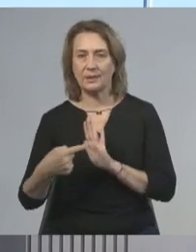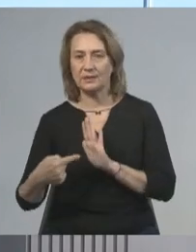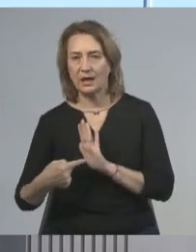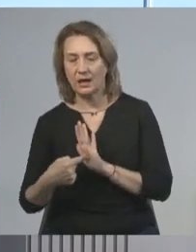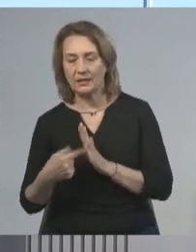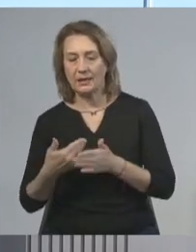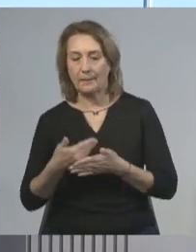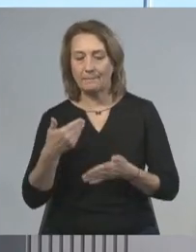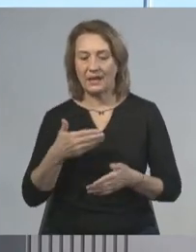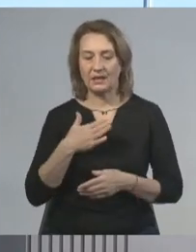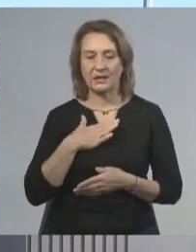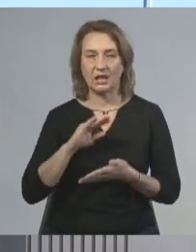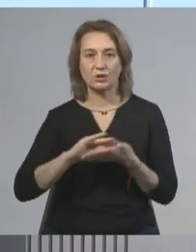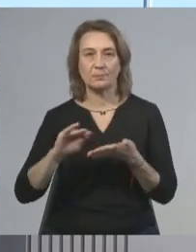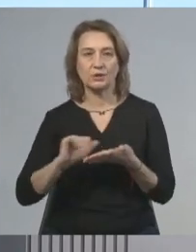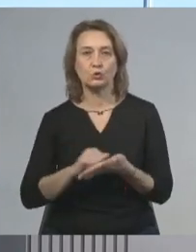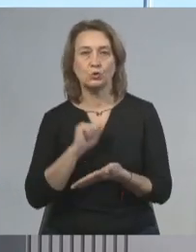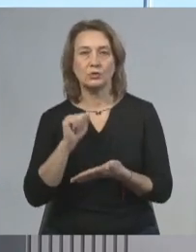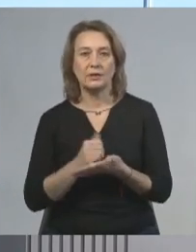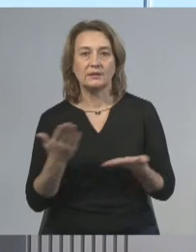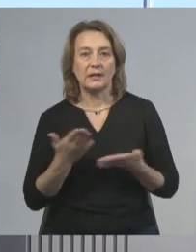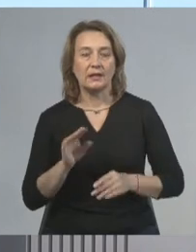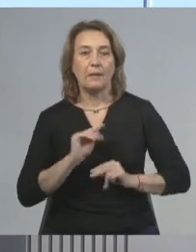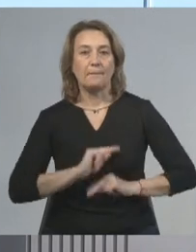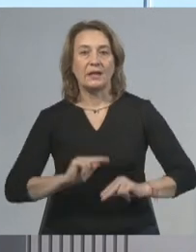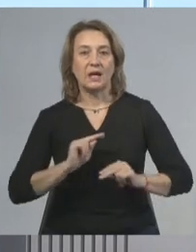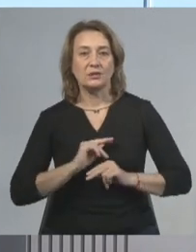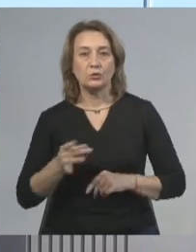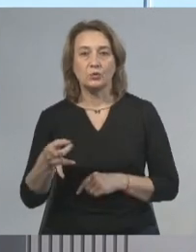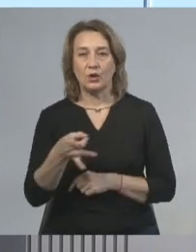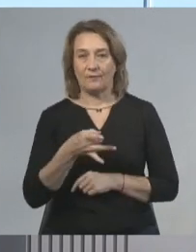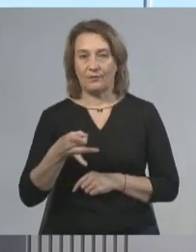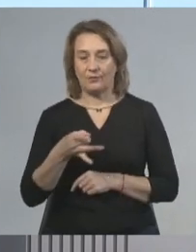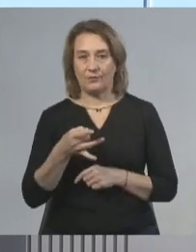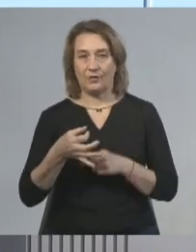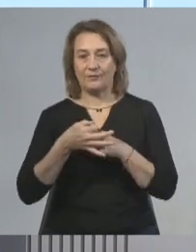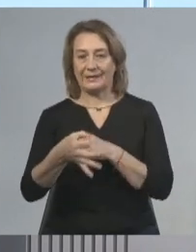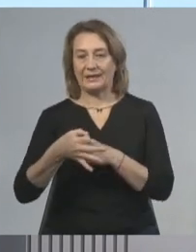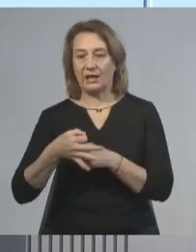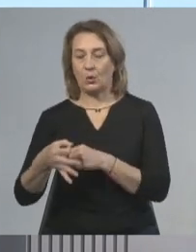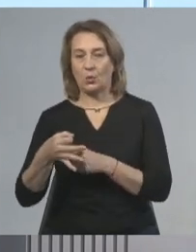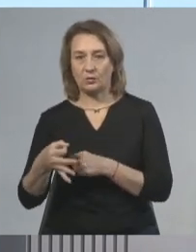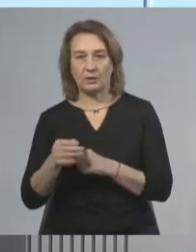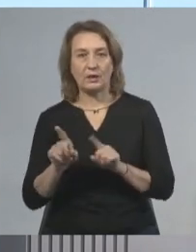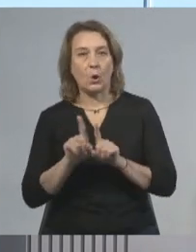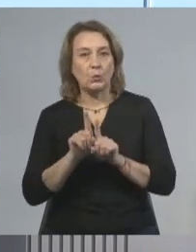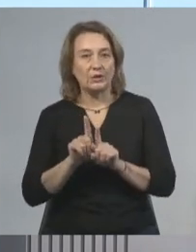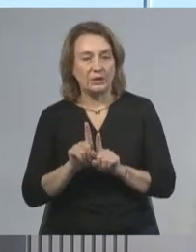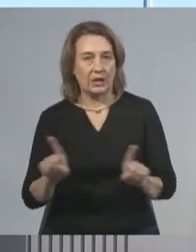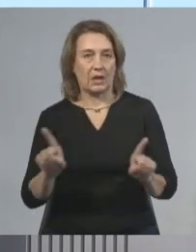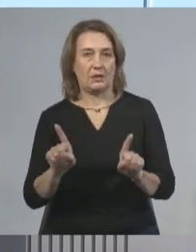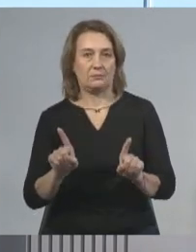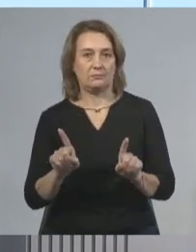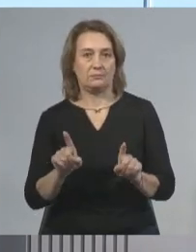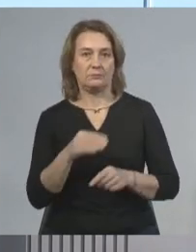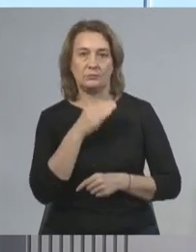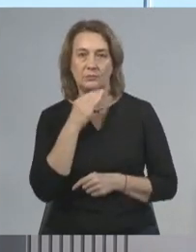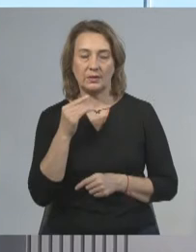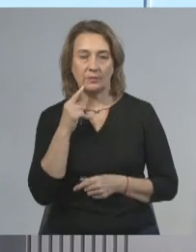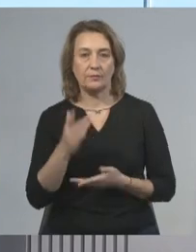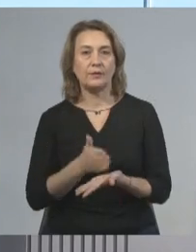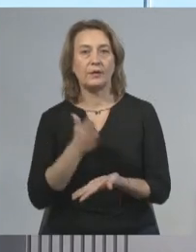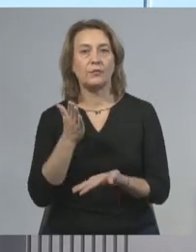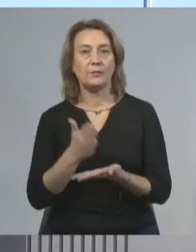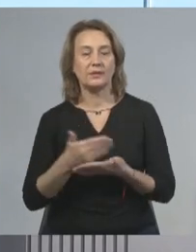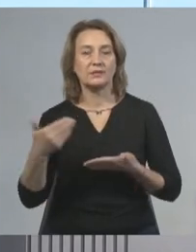challenges to our journalists especially those who work in the regions of ukraine this election campaign is unique particularly